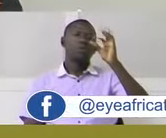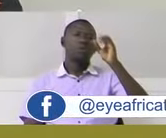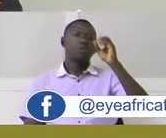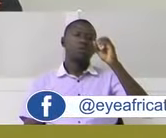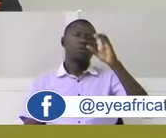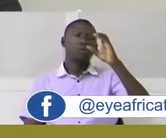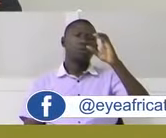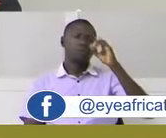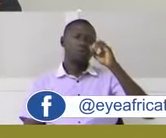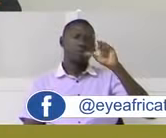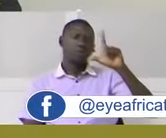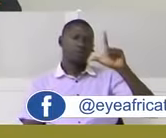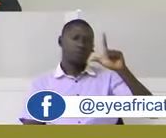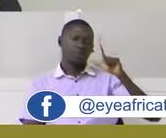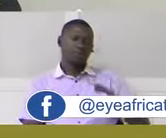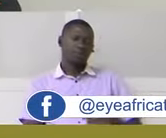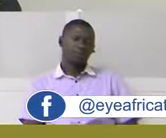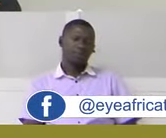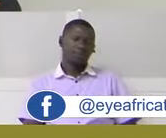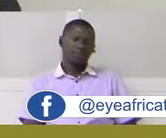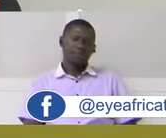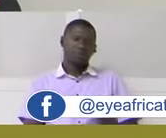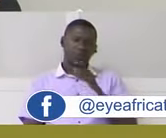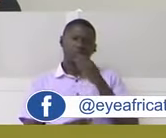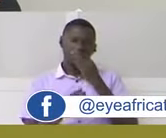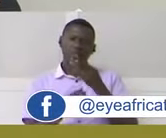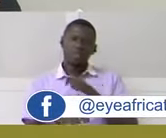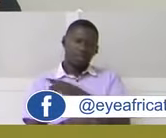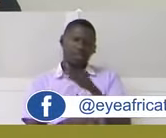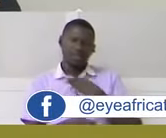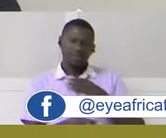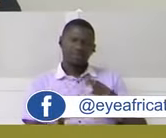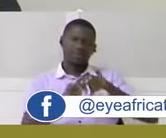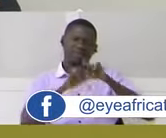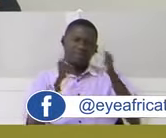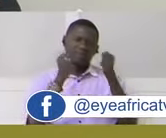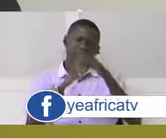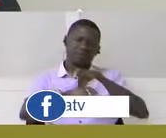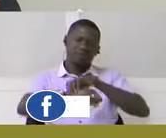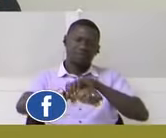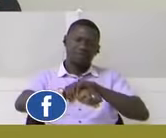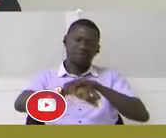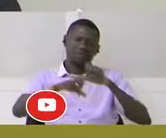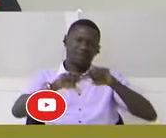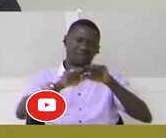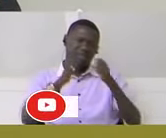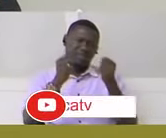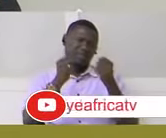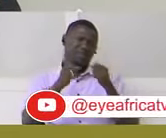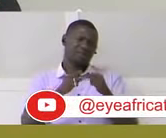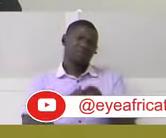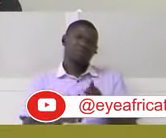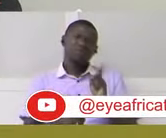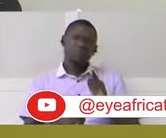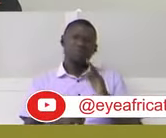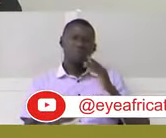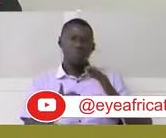And you've already said that they suffered fractures. Can you give us more specific injuries about the nature of their, more